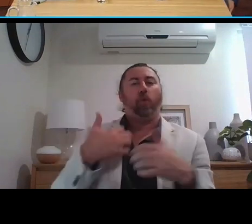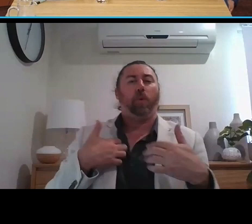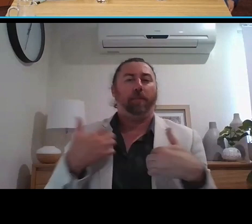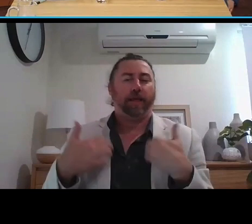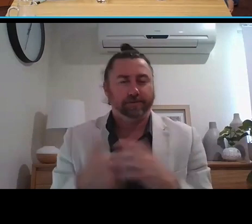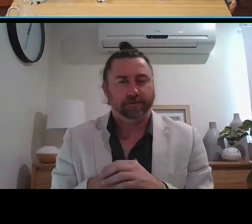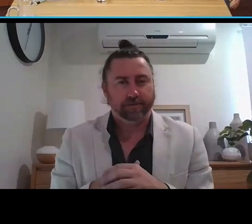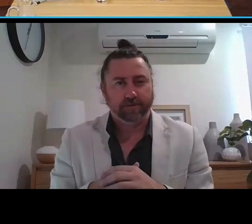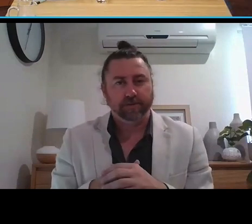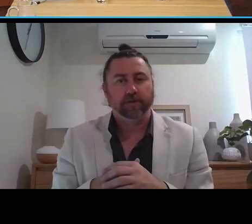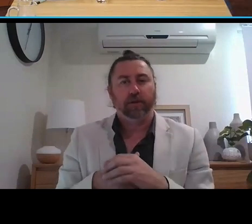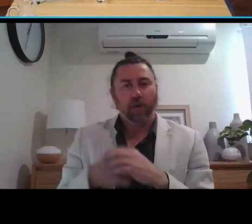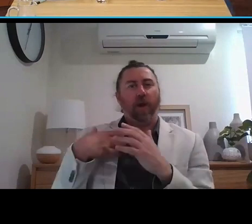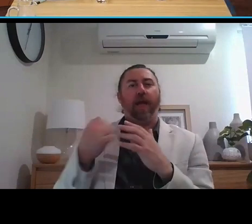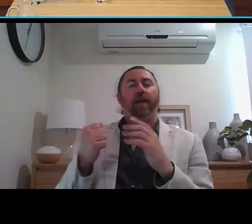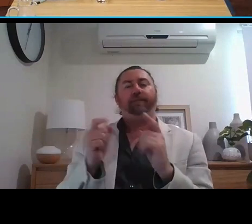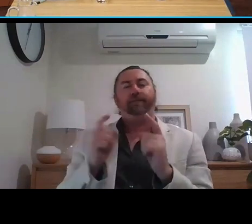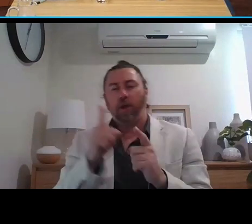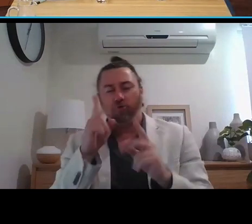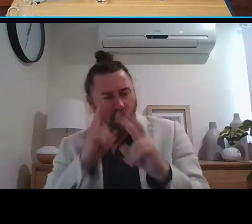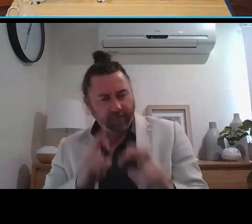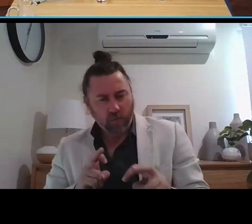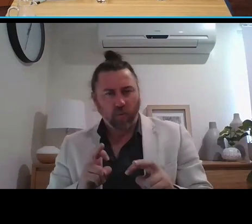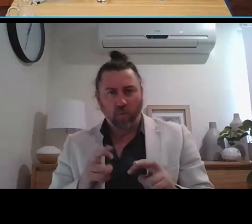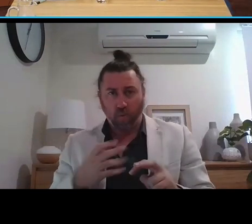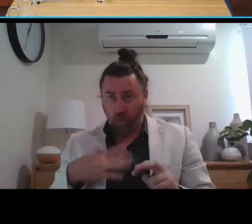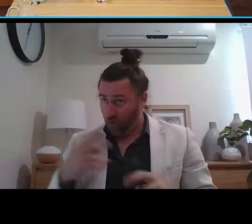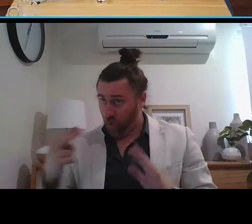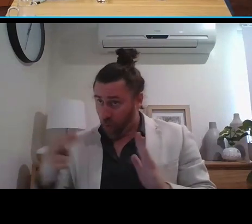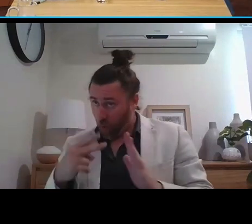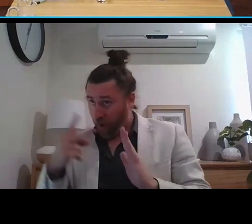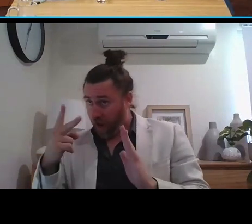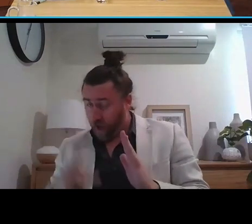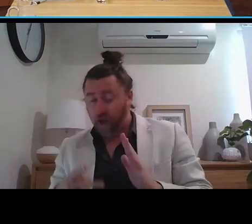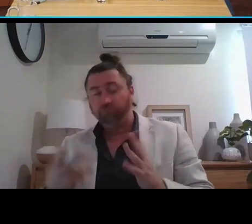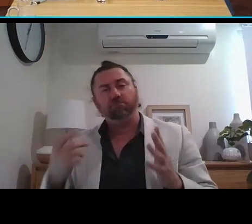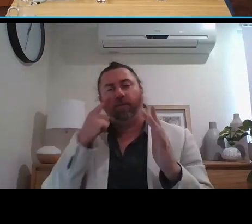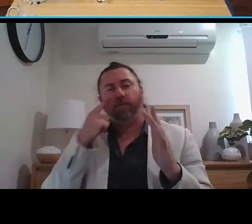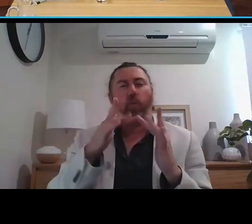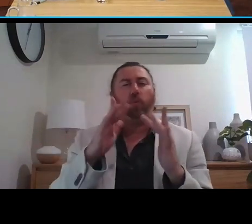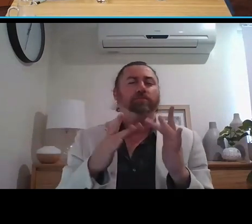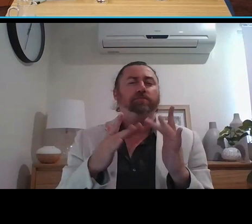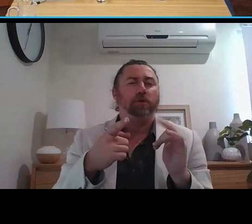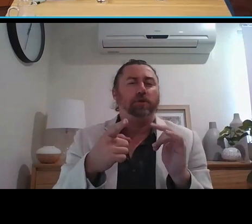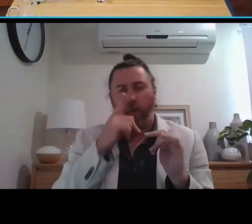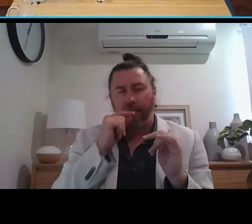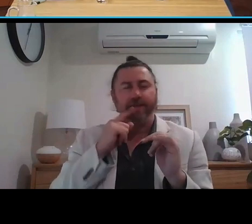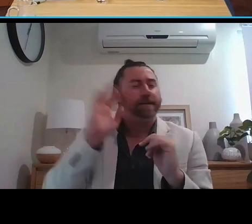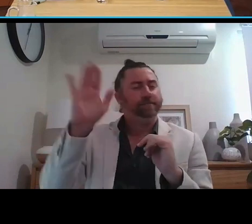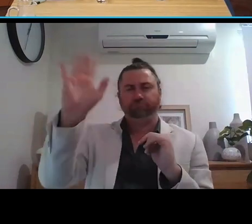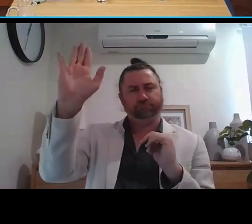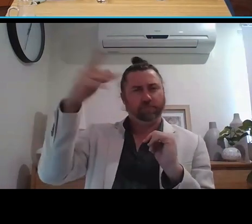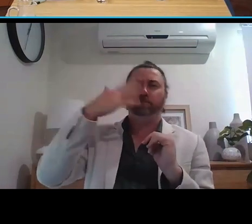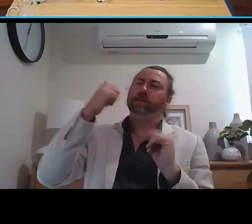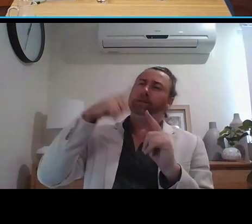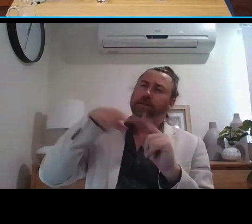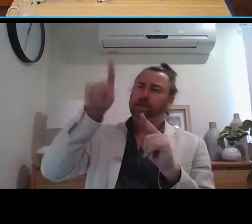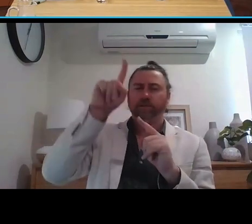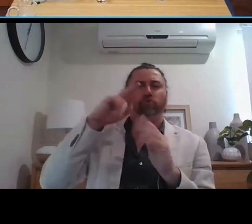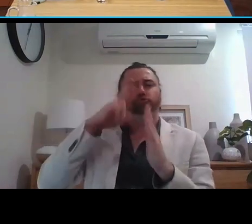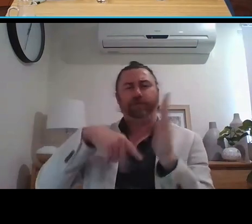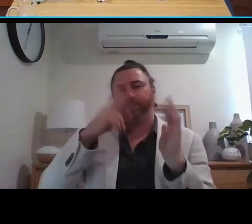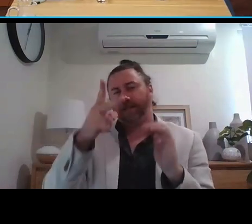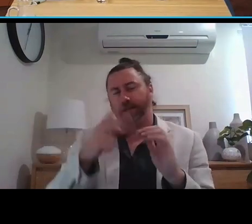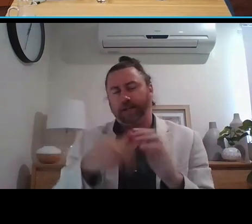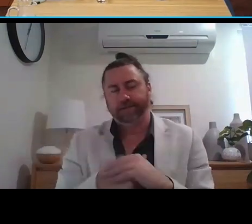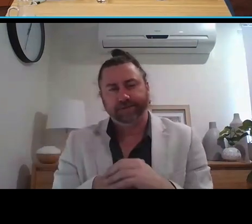on reconsideration of reviewable decisions on our website, and we'll be able to provide links to that,